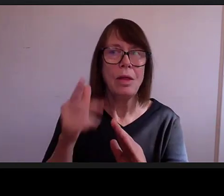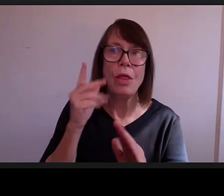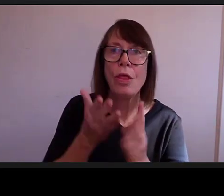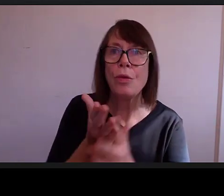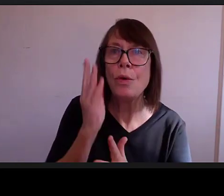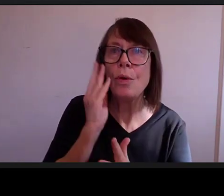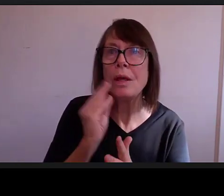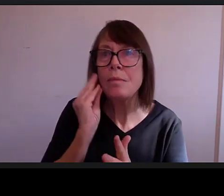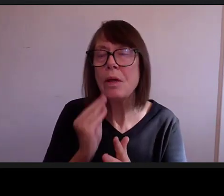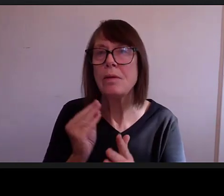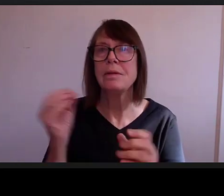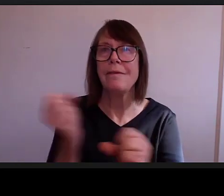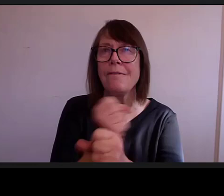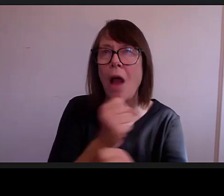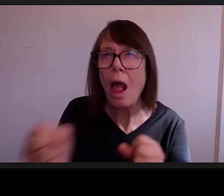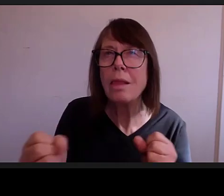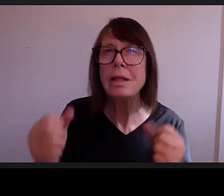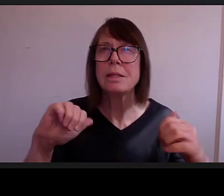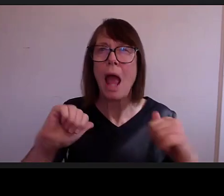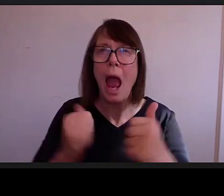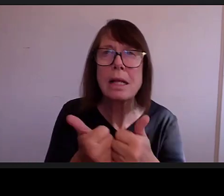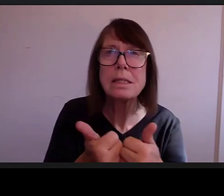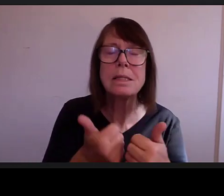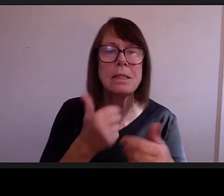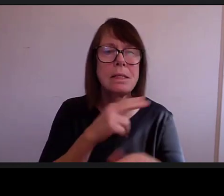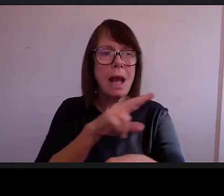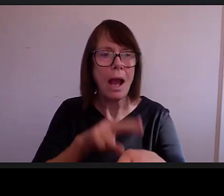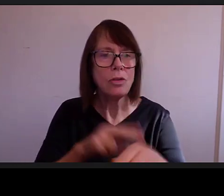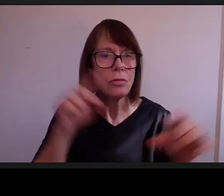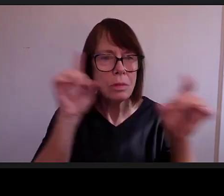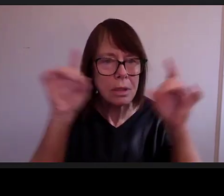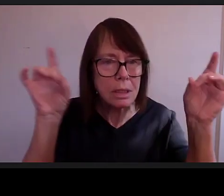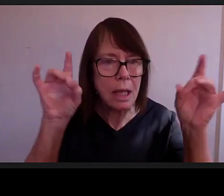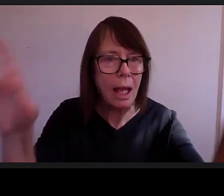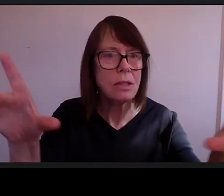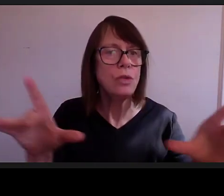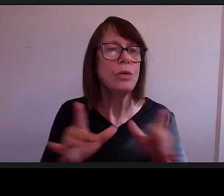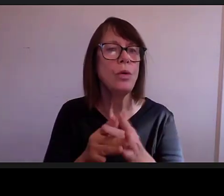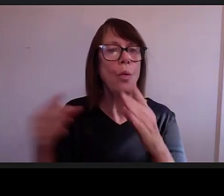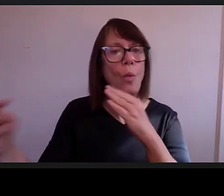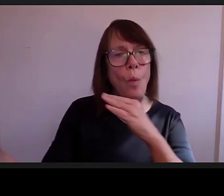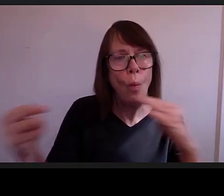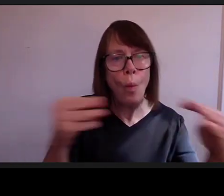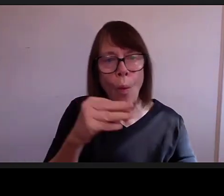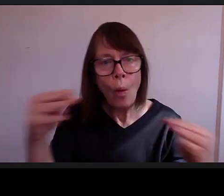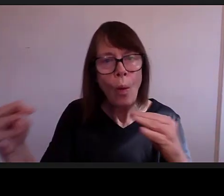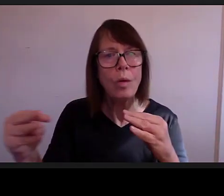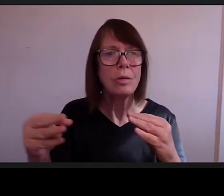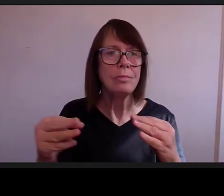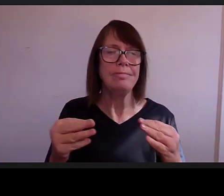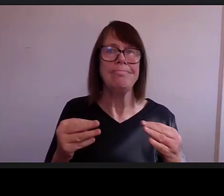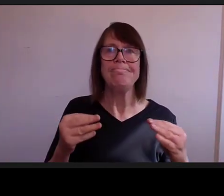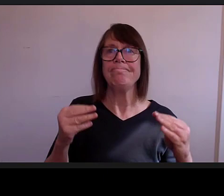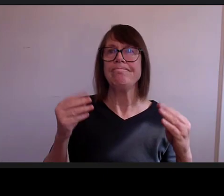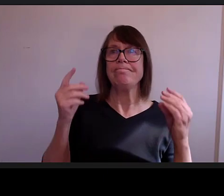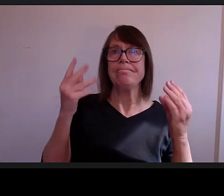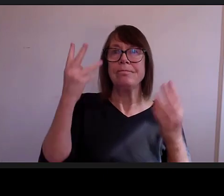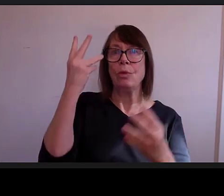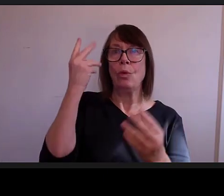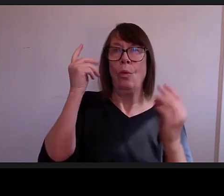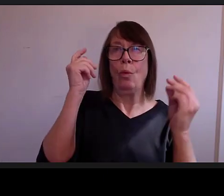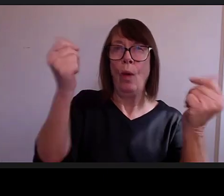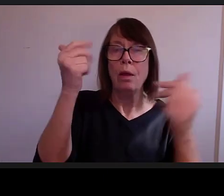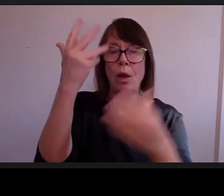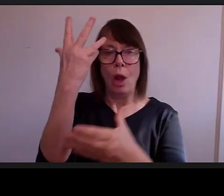as violence, accidents, natural disasters, war, sudden and unexpected loss, and other